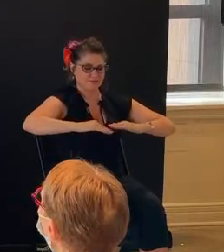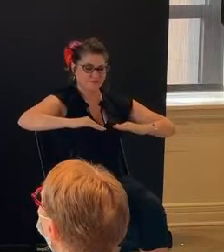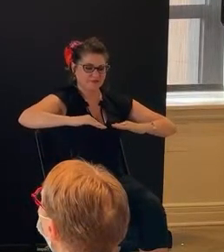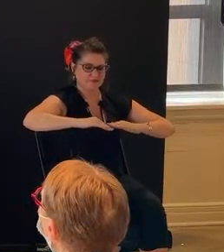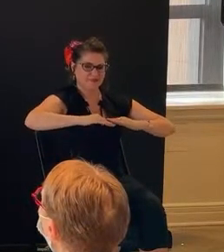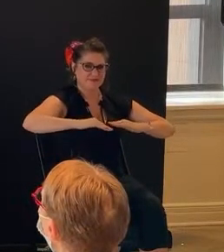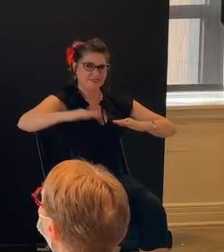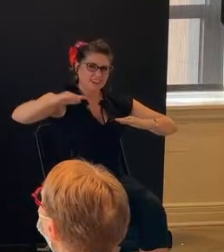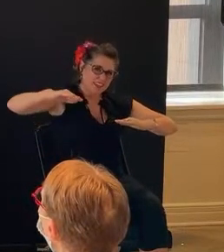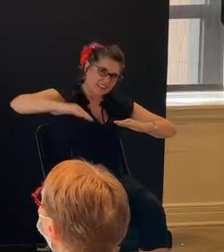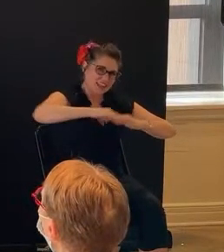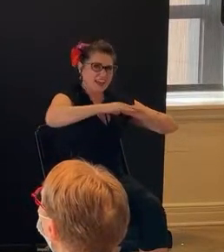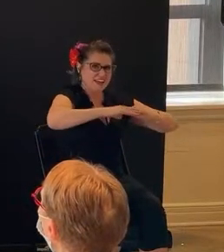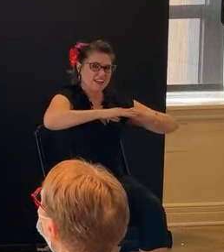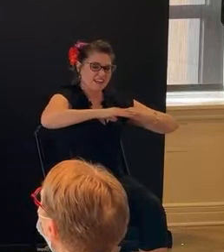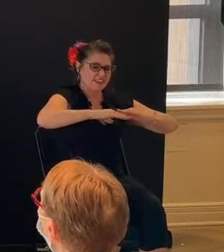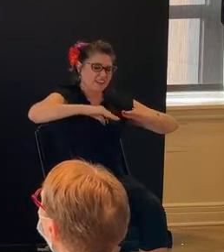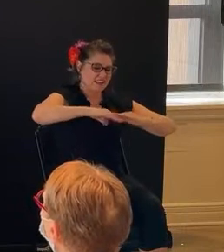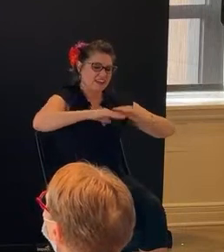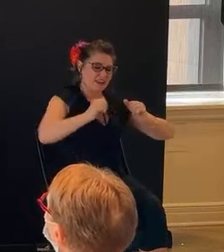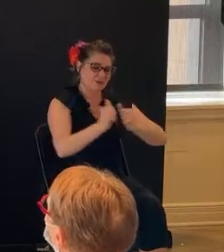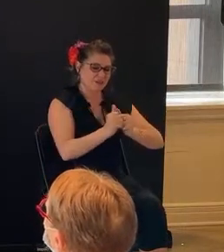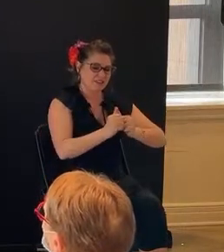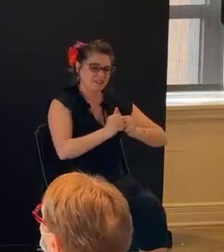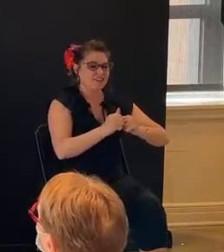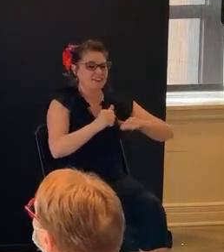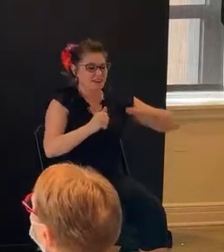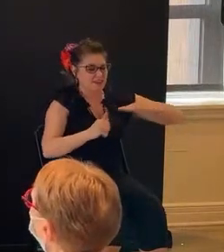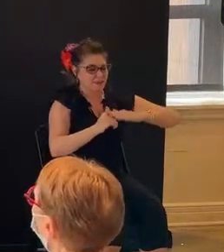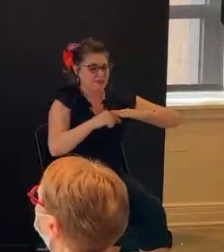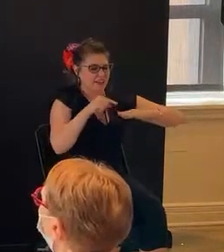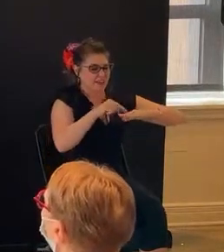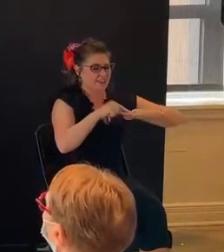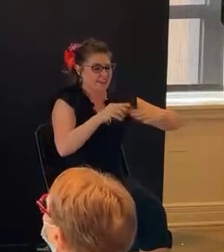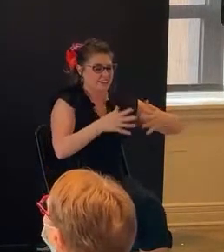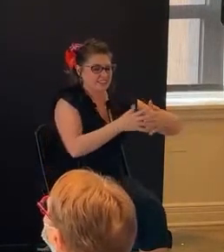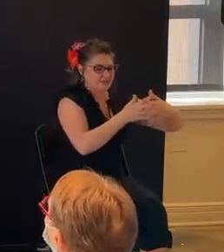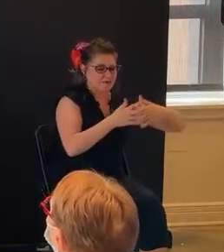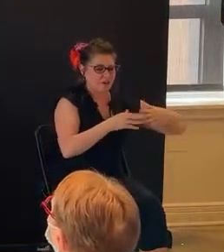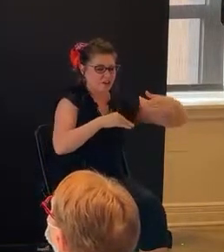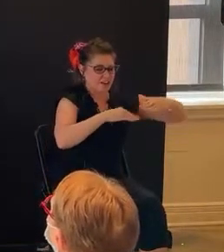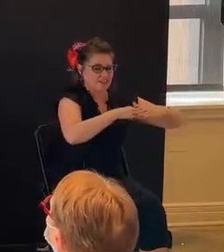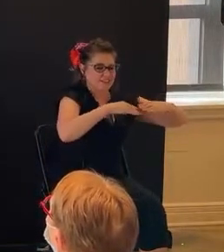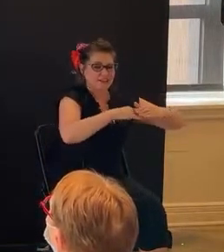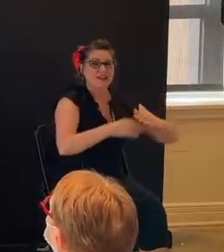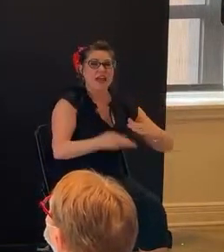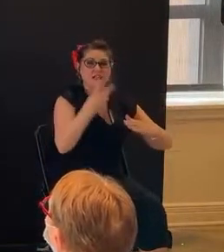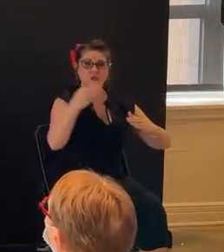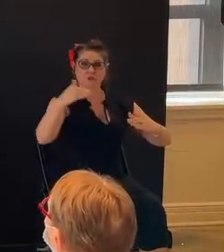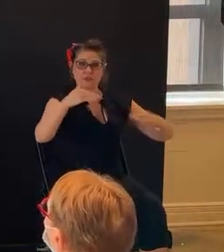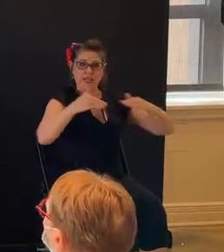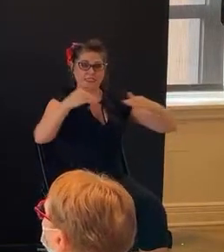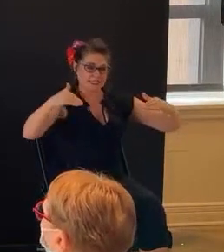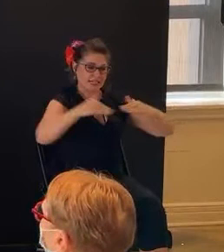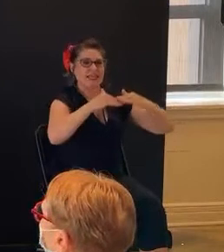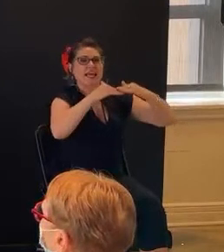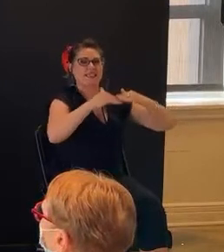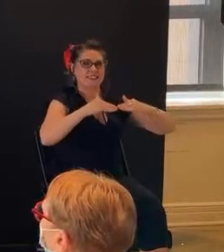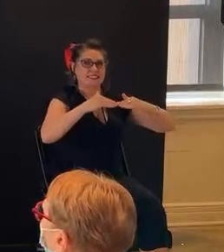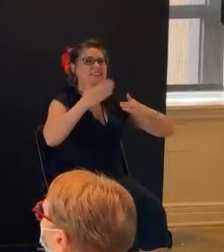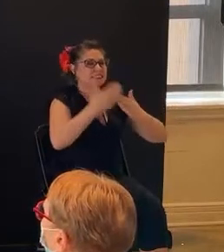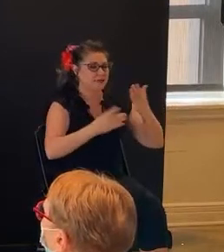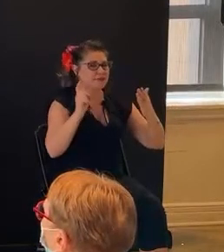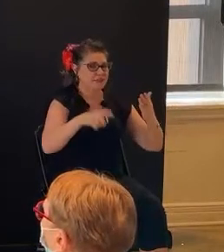the tectonic plate that makes up the continent. And when two tectonic plates collide, something's got to give. So